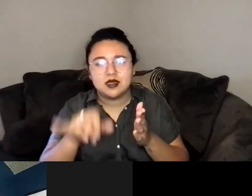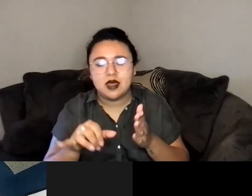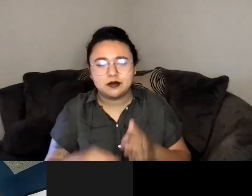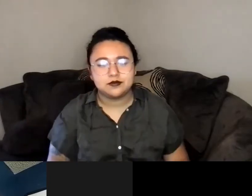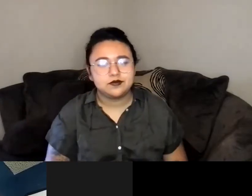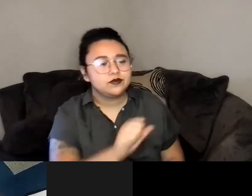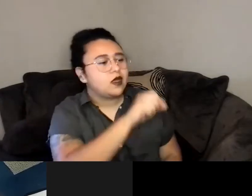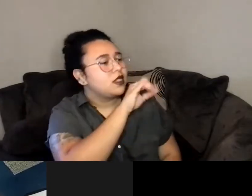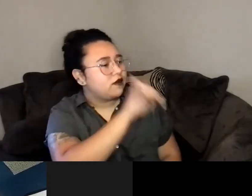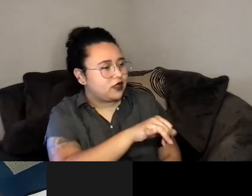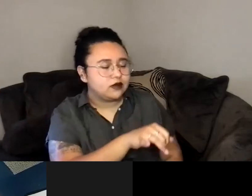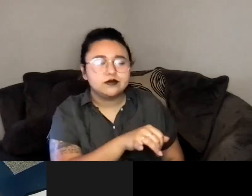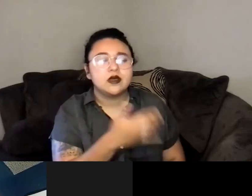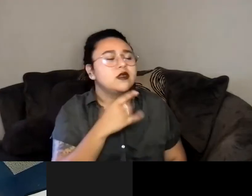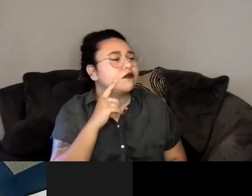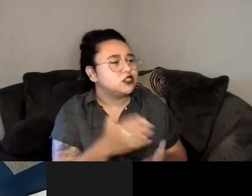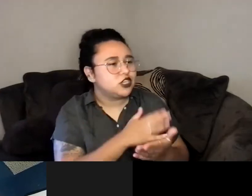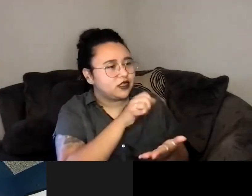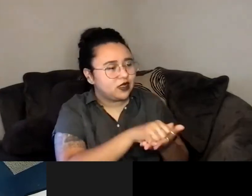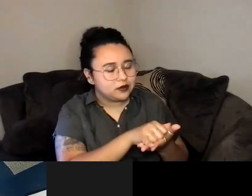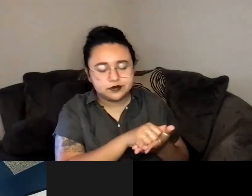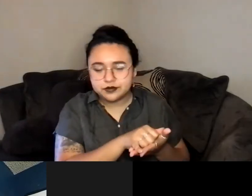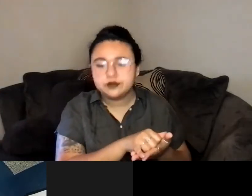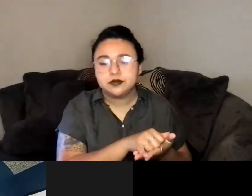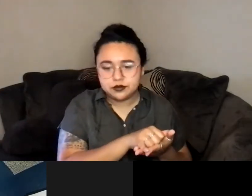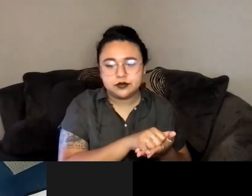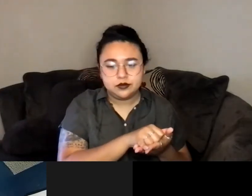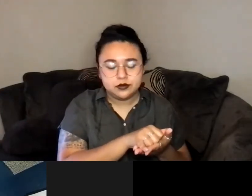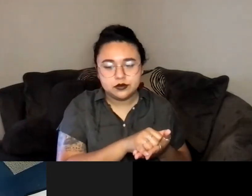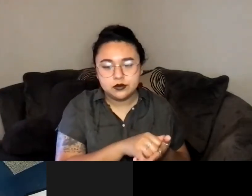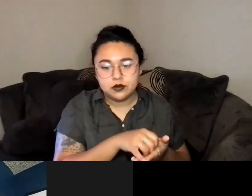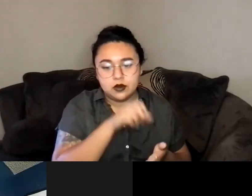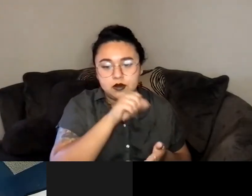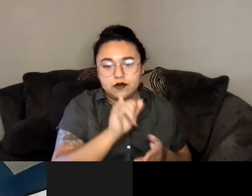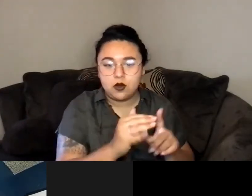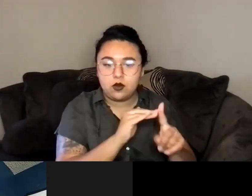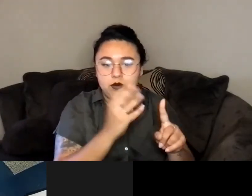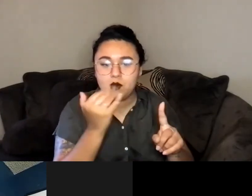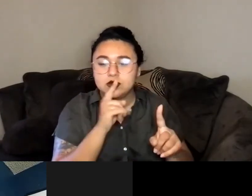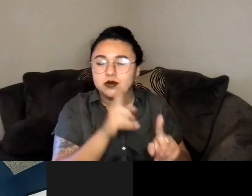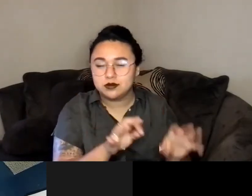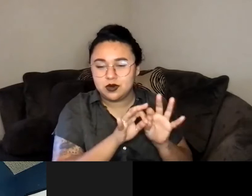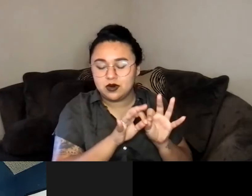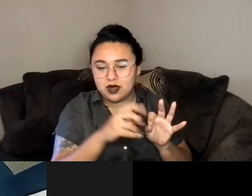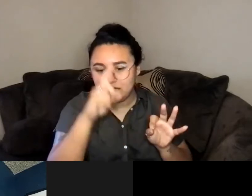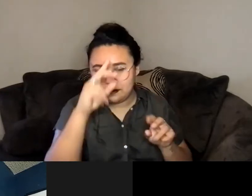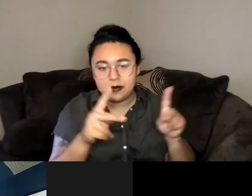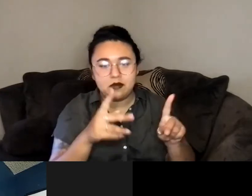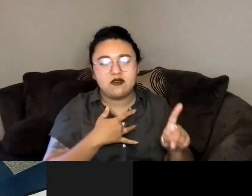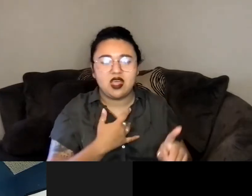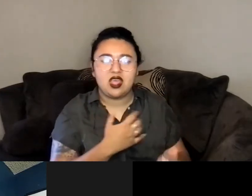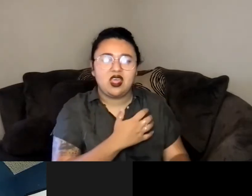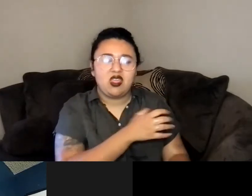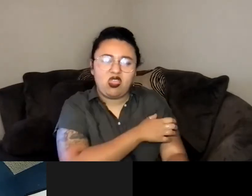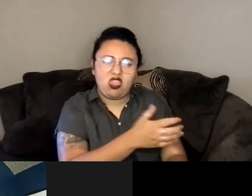I love that. And thank you for sharing that. Yeah, thank you. Yeah, I love that reminder because it's so important. I think people get very disempowered or feel